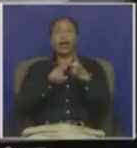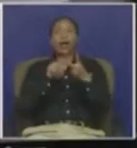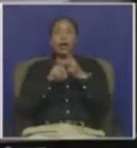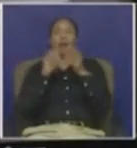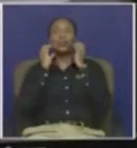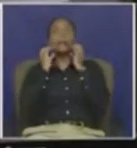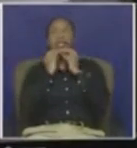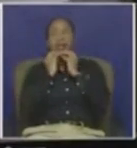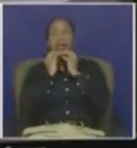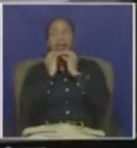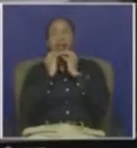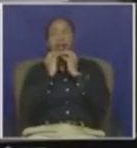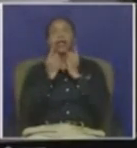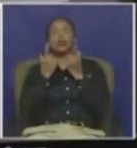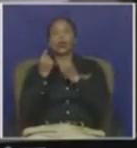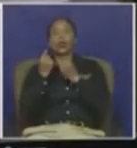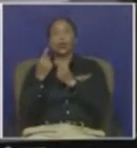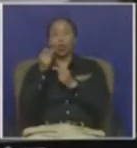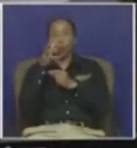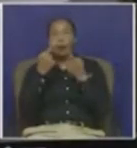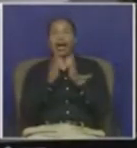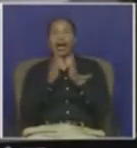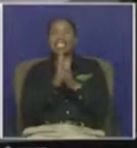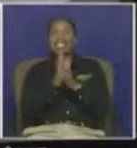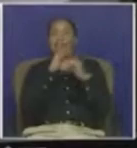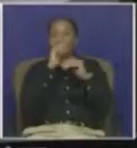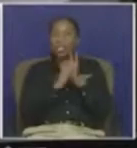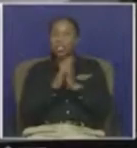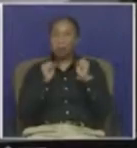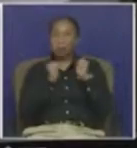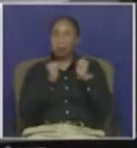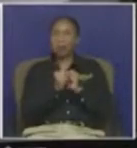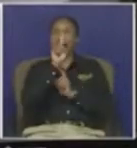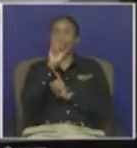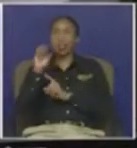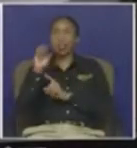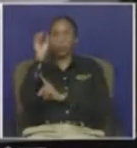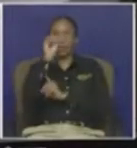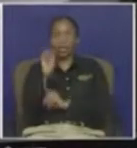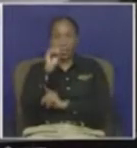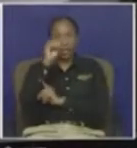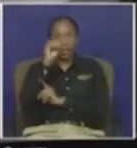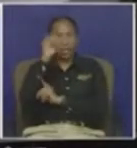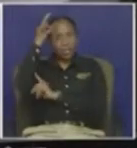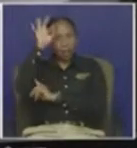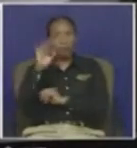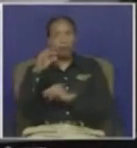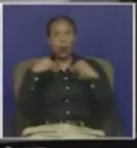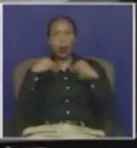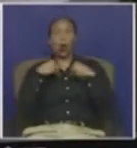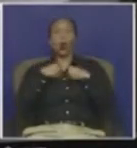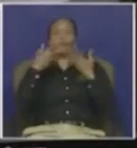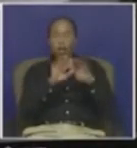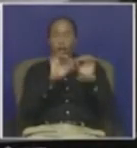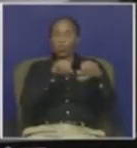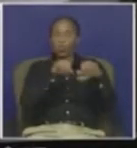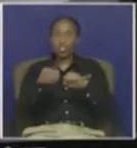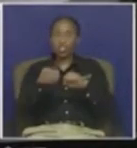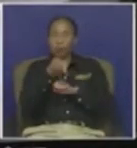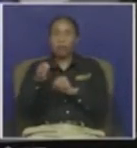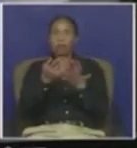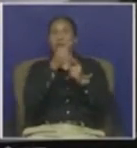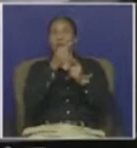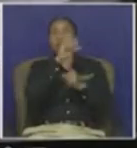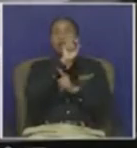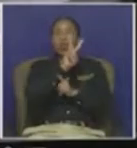But the infrastructure will remain 100% state-owned. And then the concession will come in for 25 years or